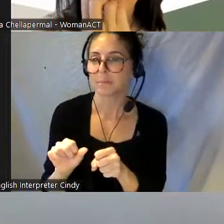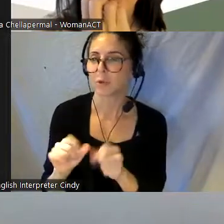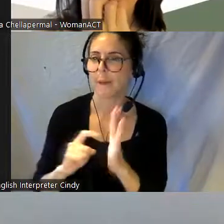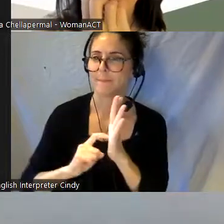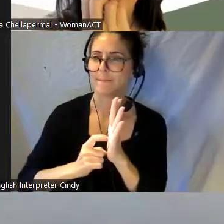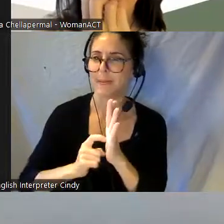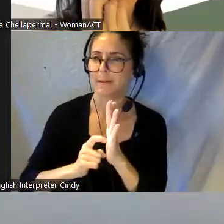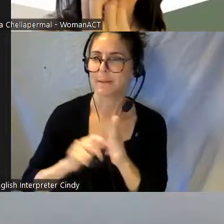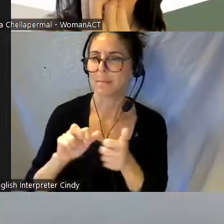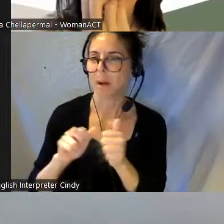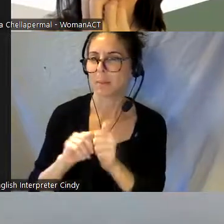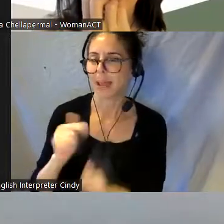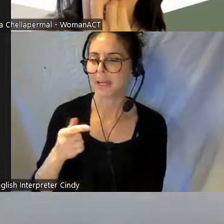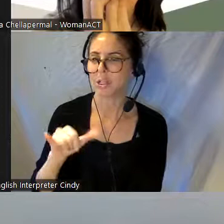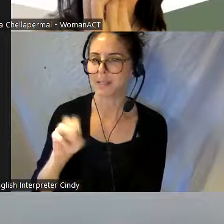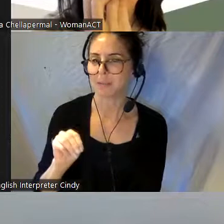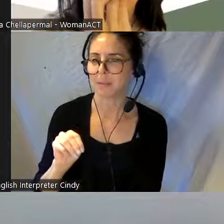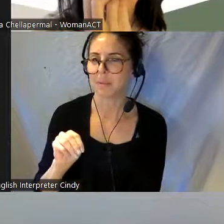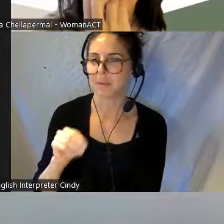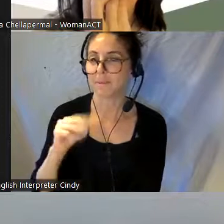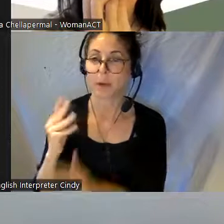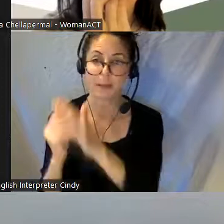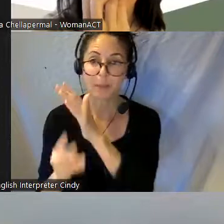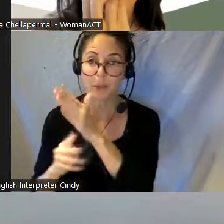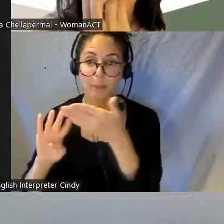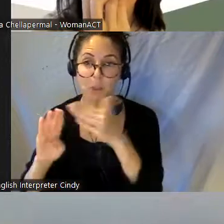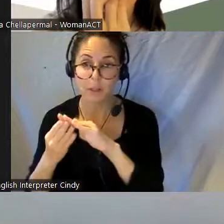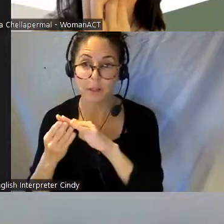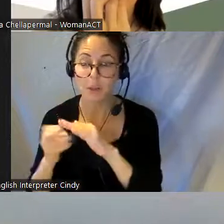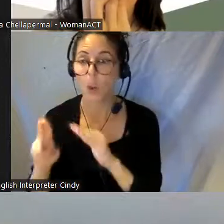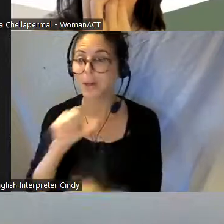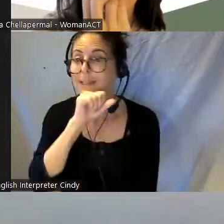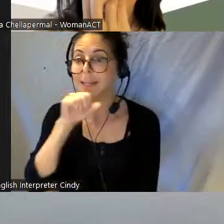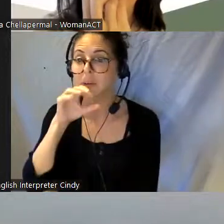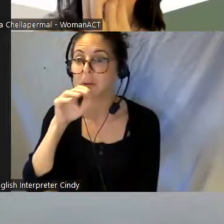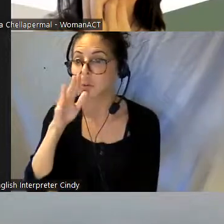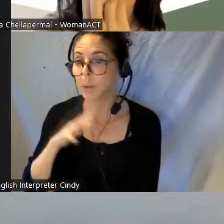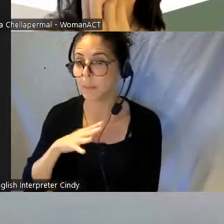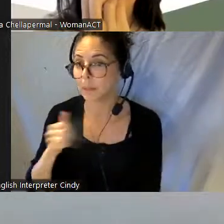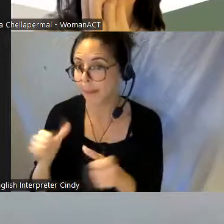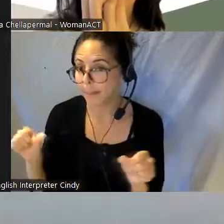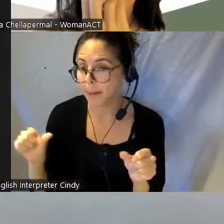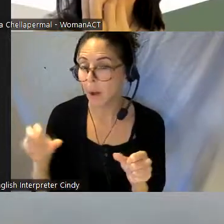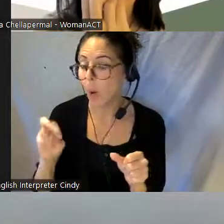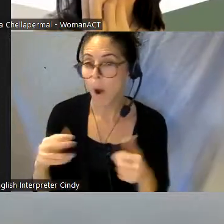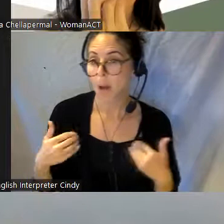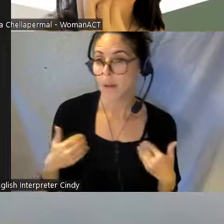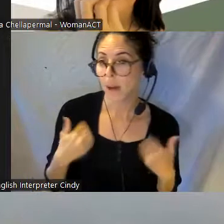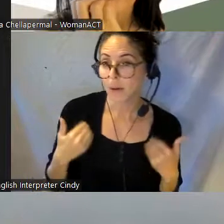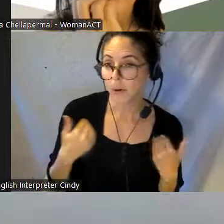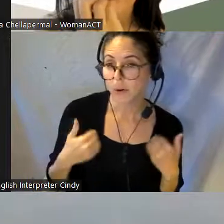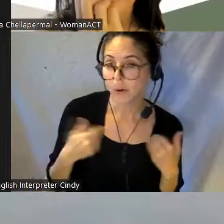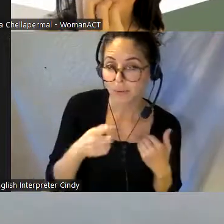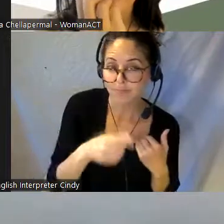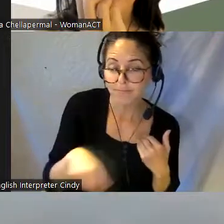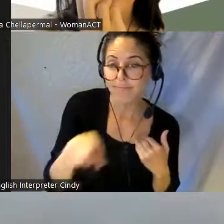with immigrant communities, or with immigrant senior women, or the younger generations, to address